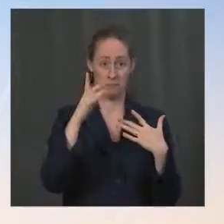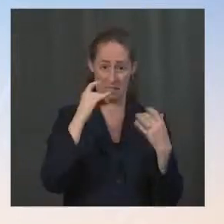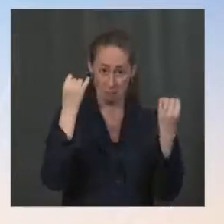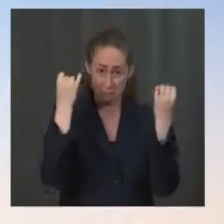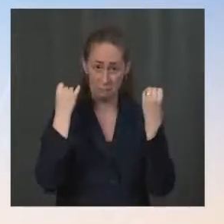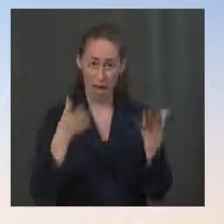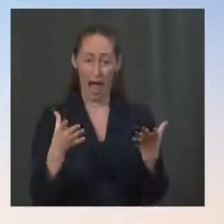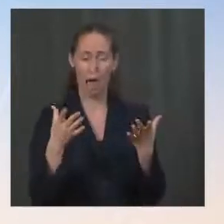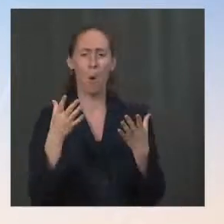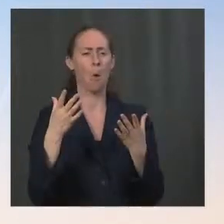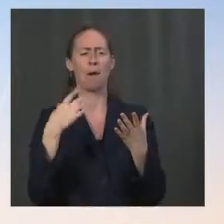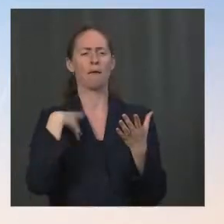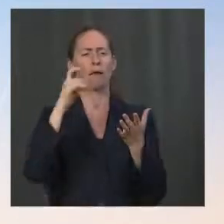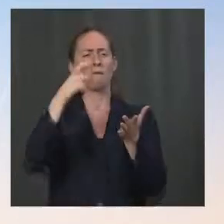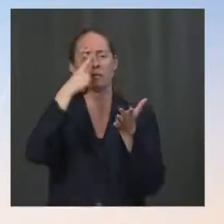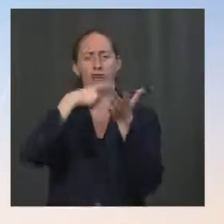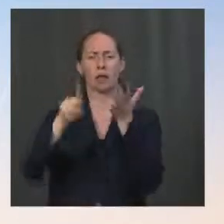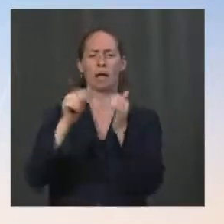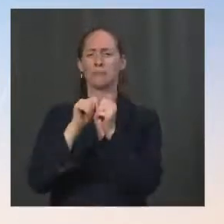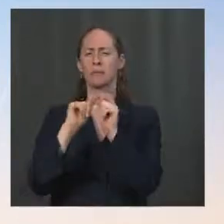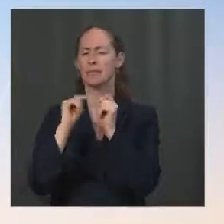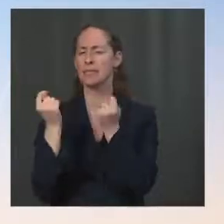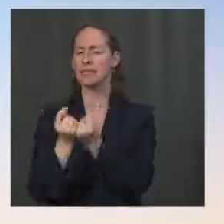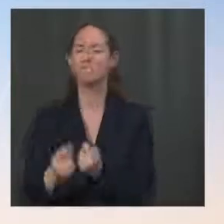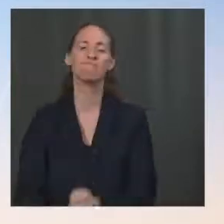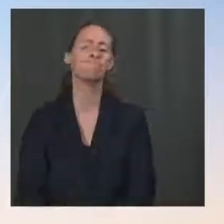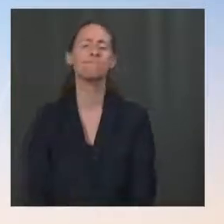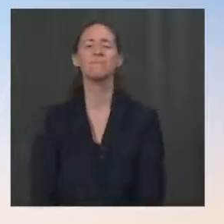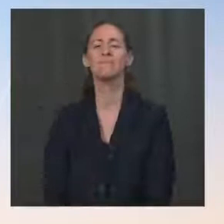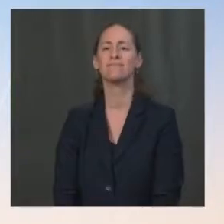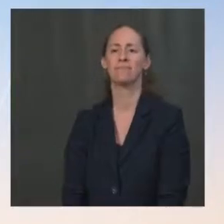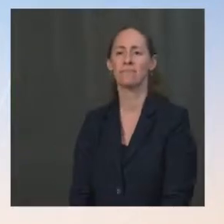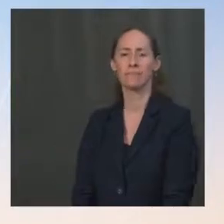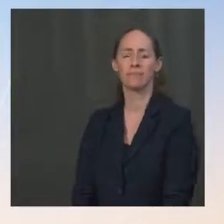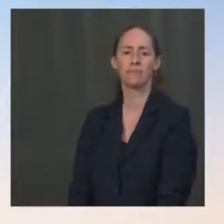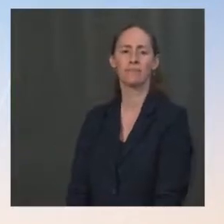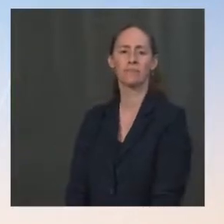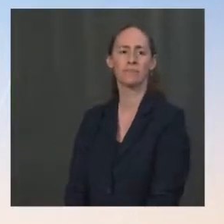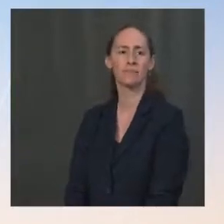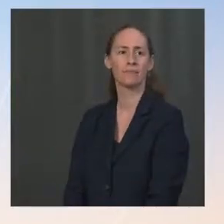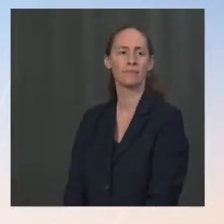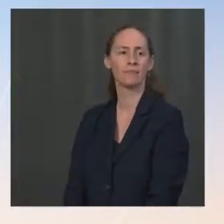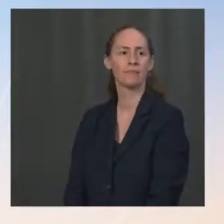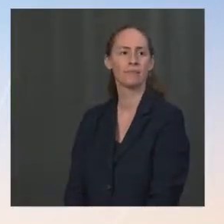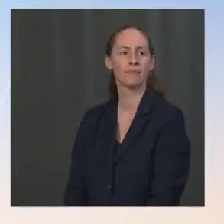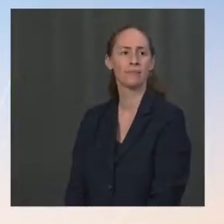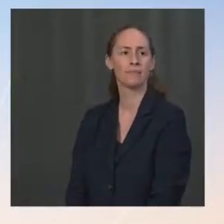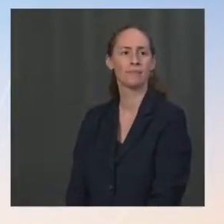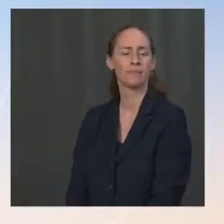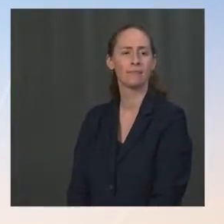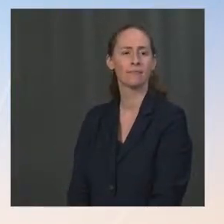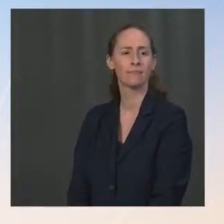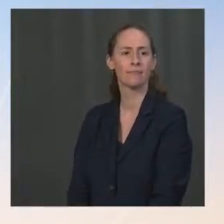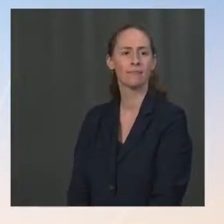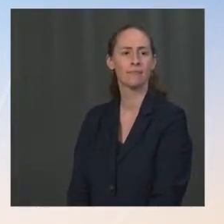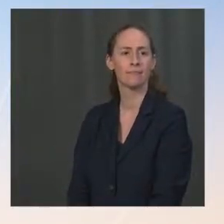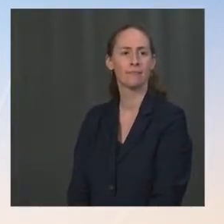assessment of that. Go ahead. Thank you, Jen. Thank you. I have two questions about the president's commitment to give it to us straight, as he often